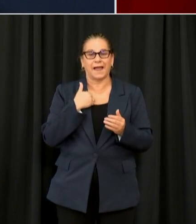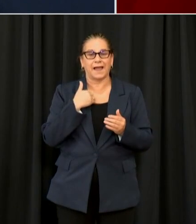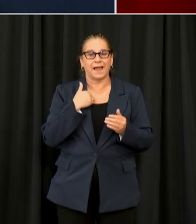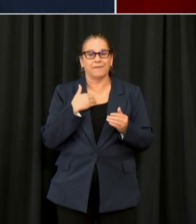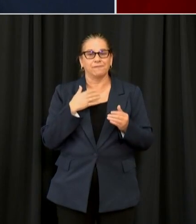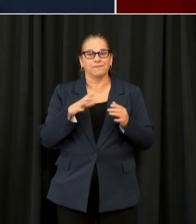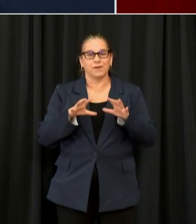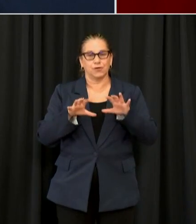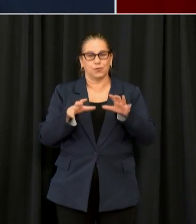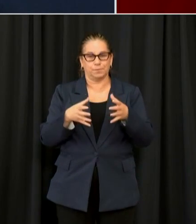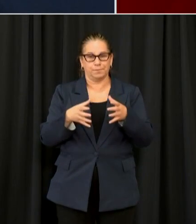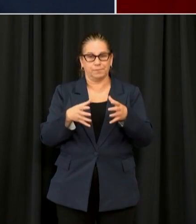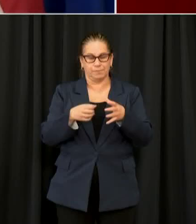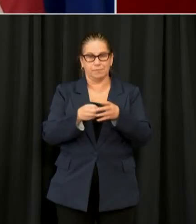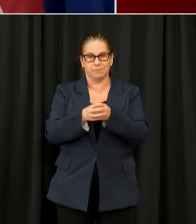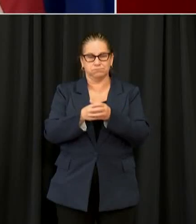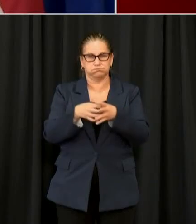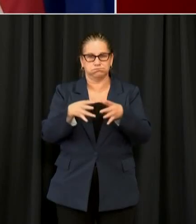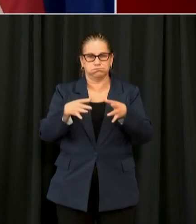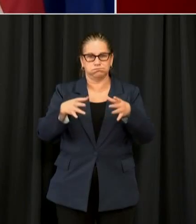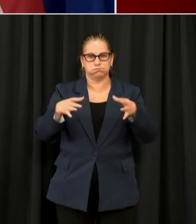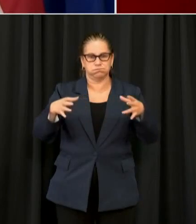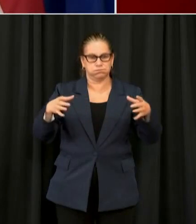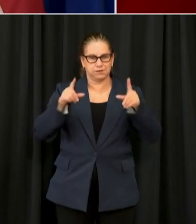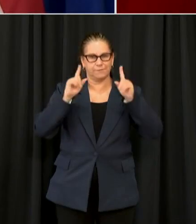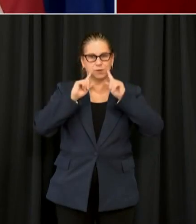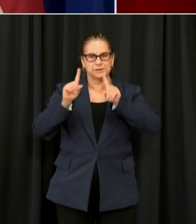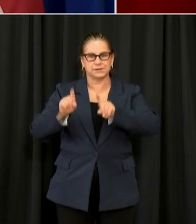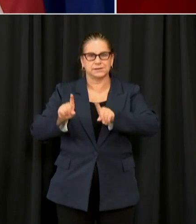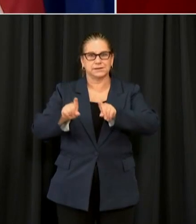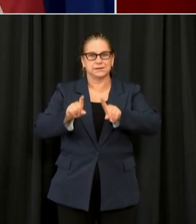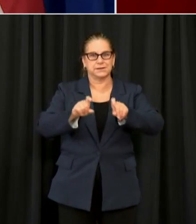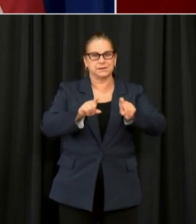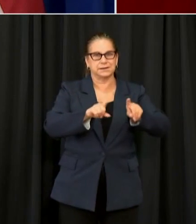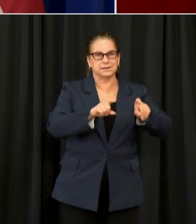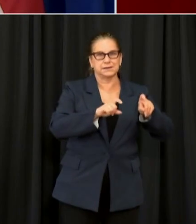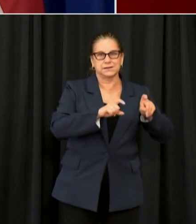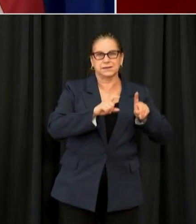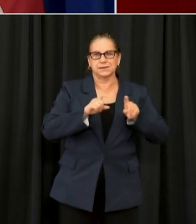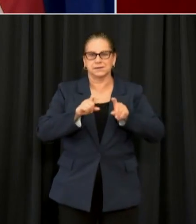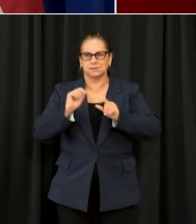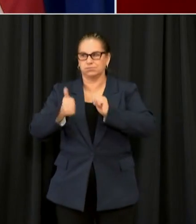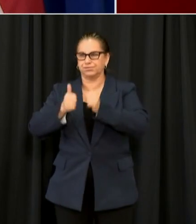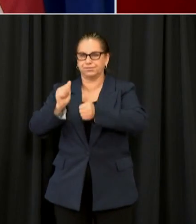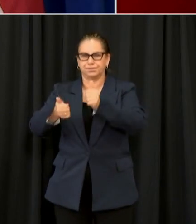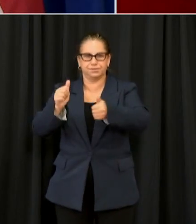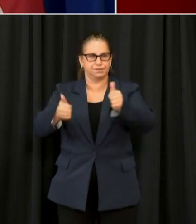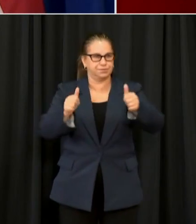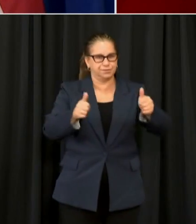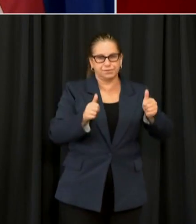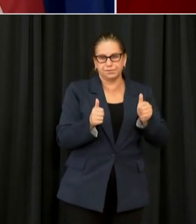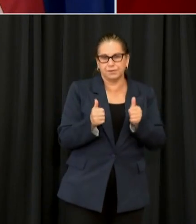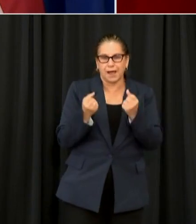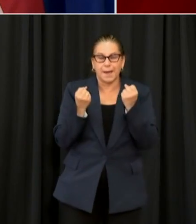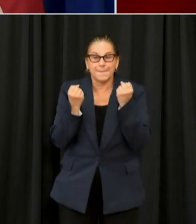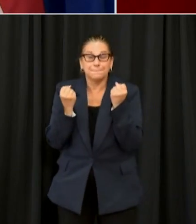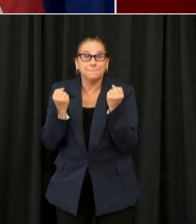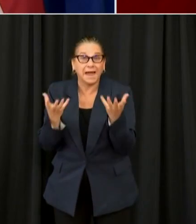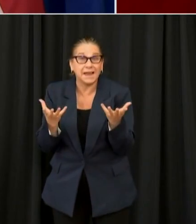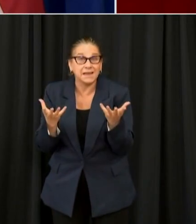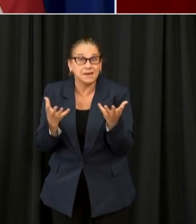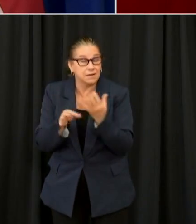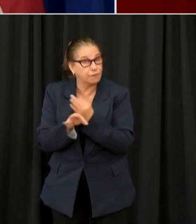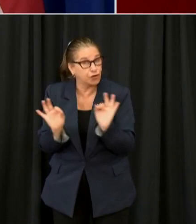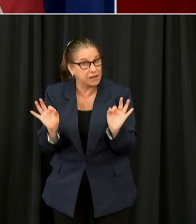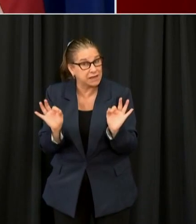needs a test to get a test. It's free. You may walk up without an appointment, and you may continue to call